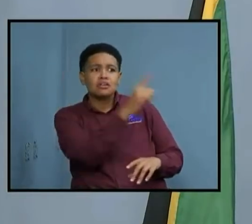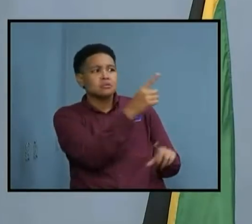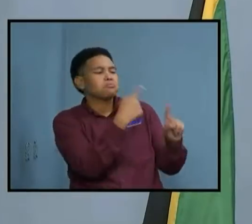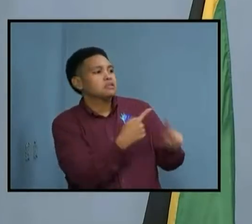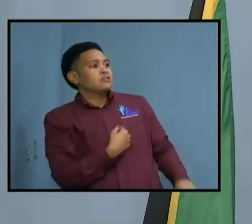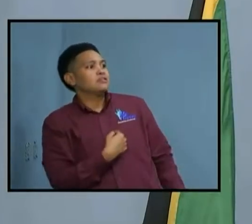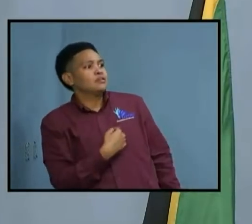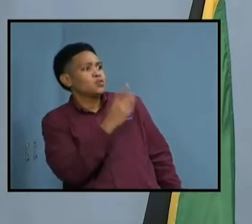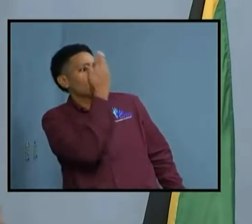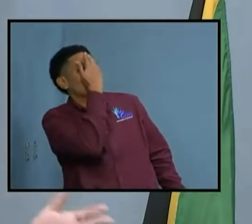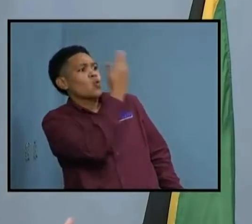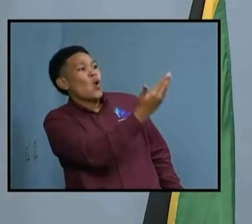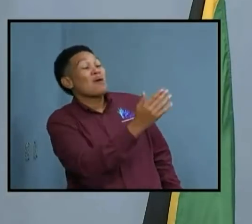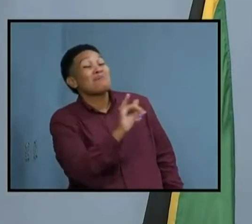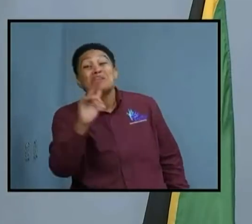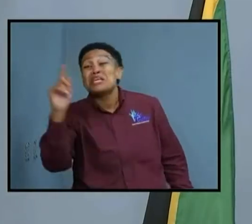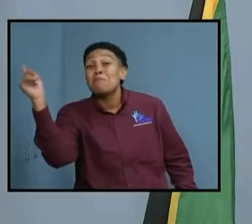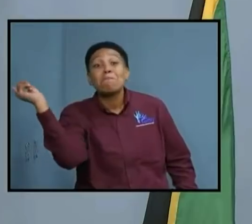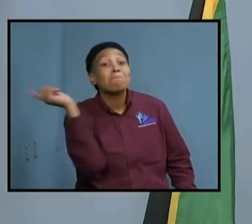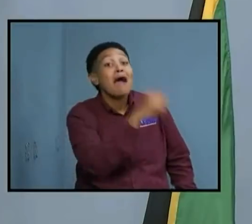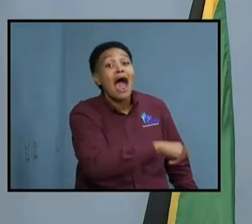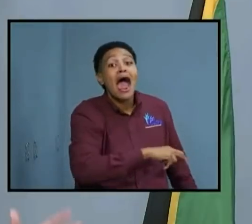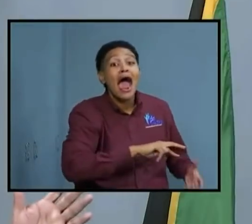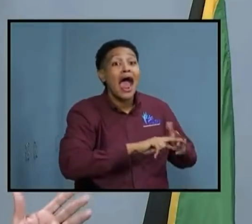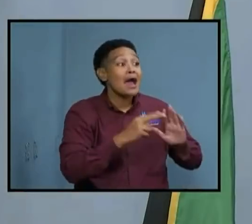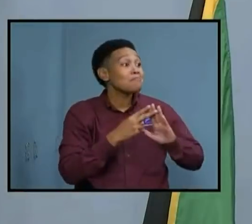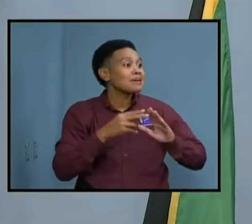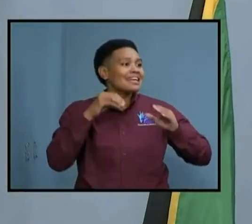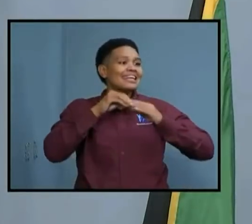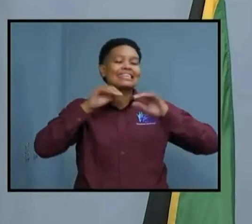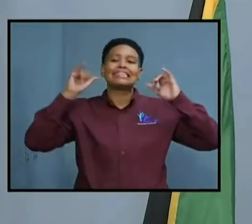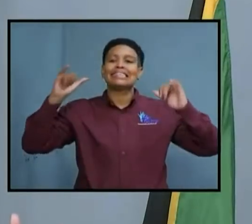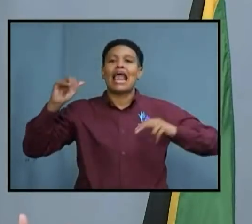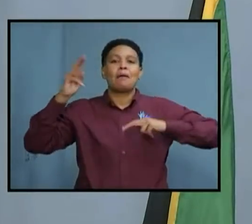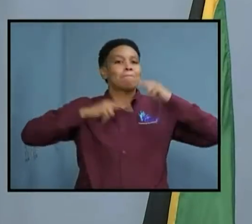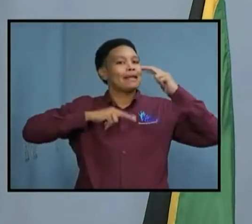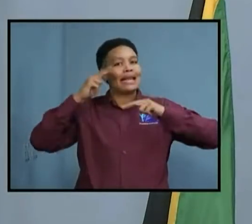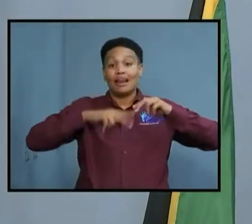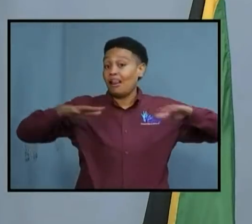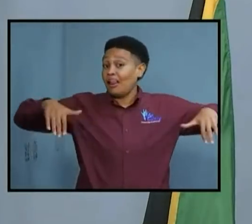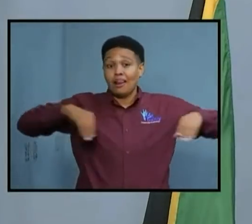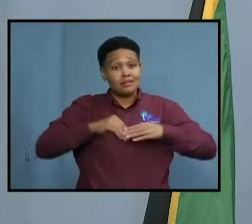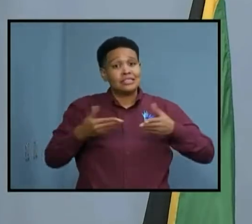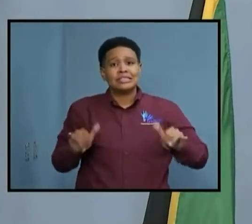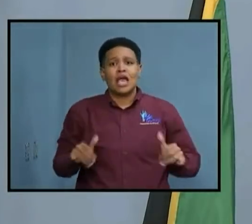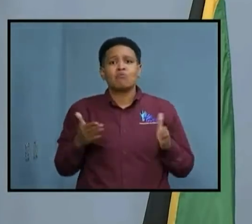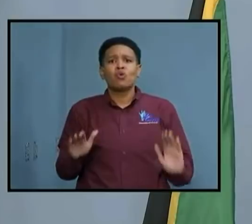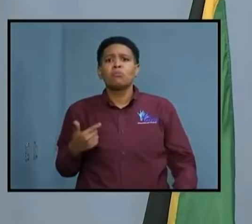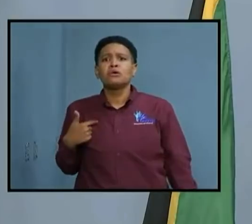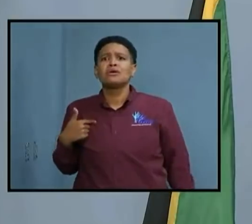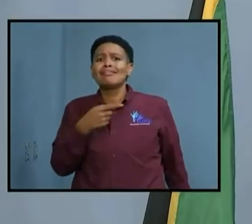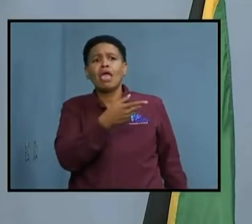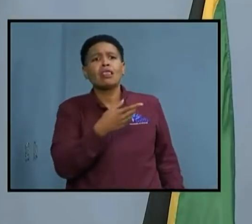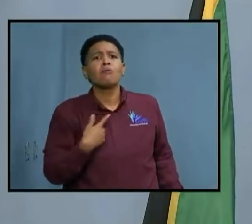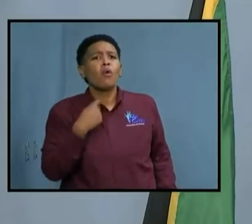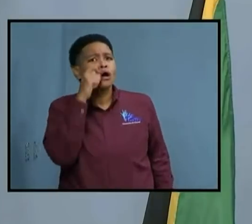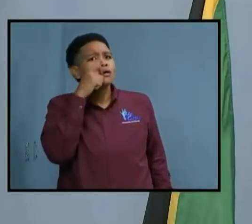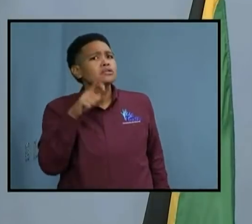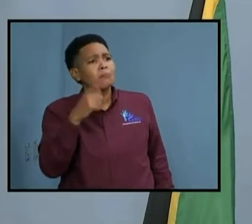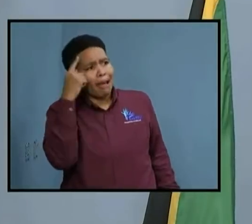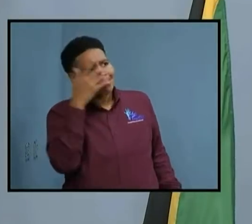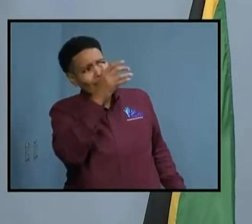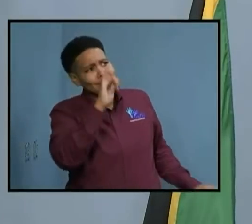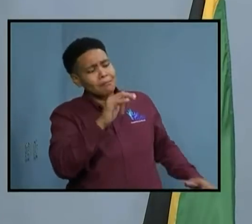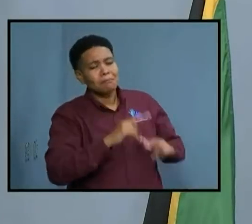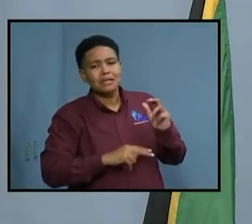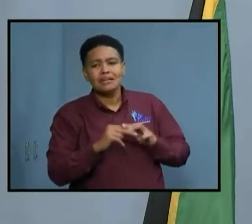positive. And I say passing, meaning that they were in the same building, not in the same room. They want a COVID test. And